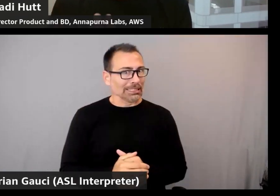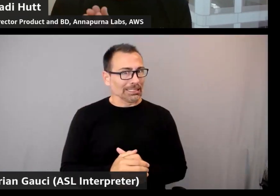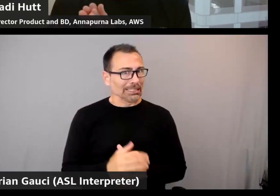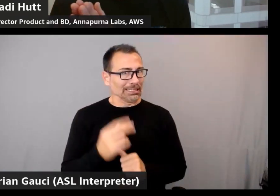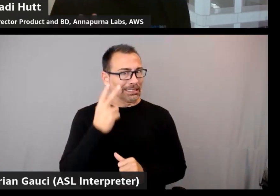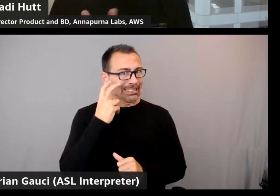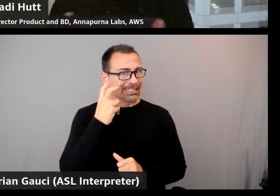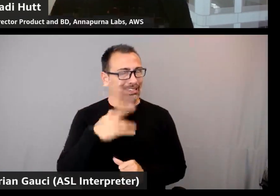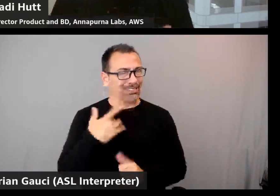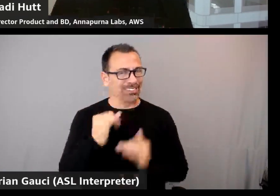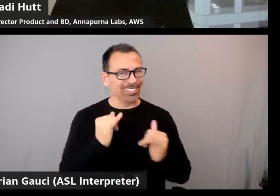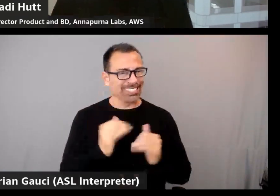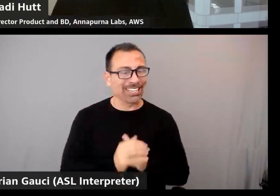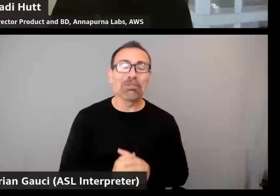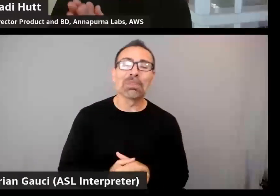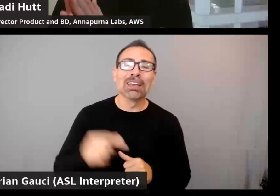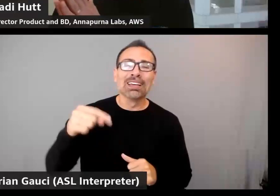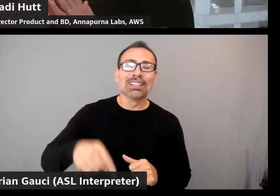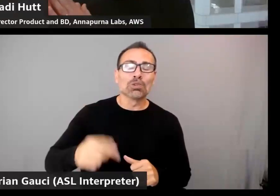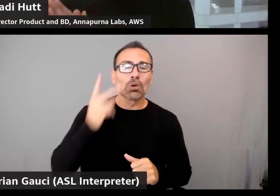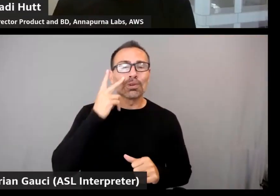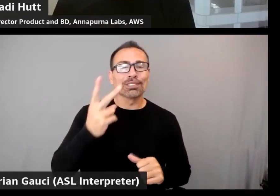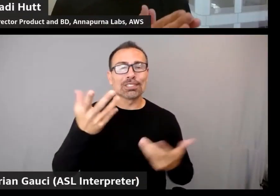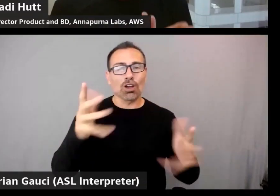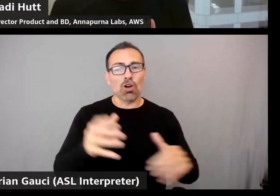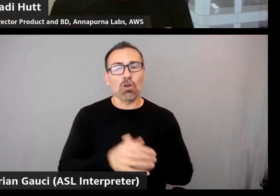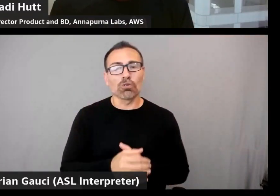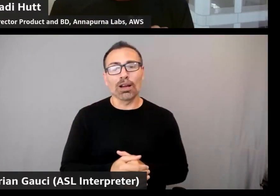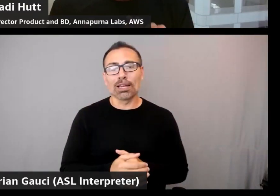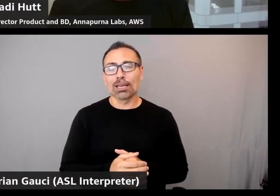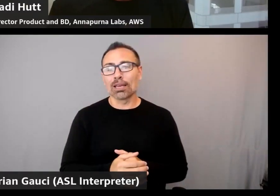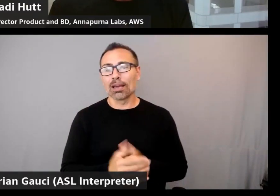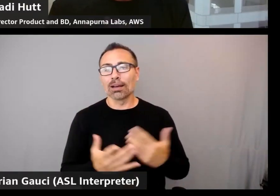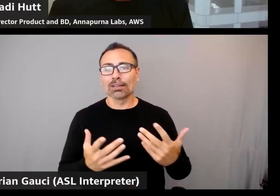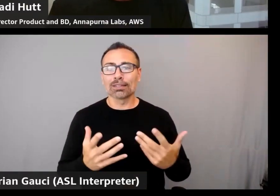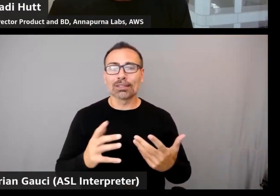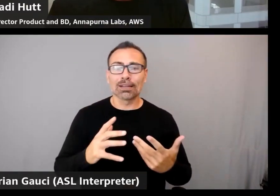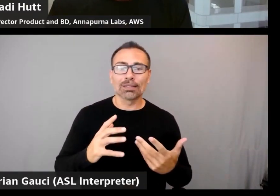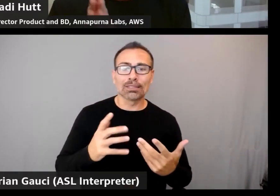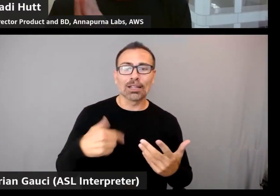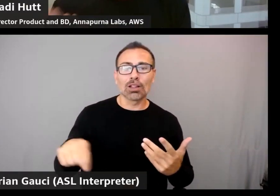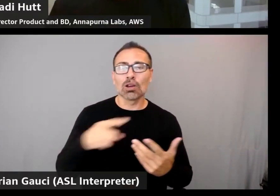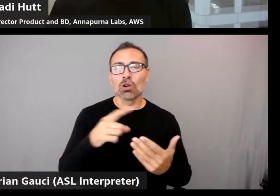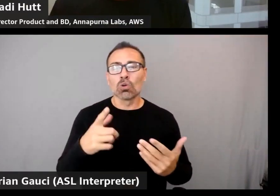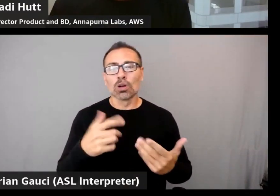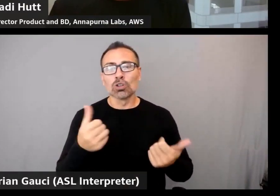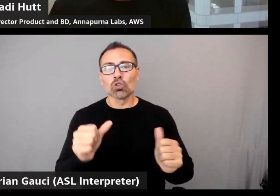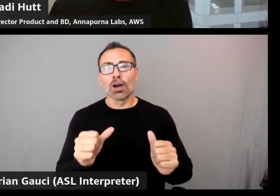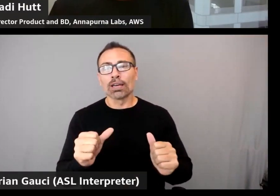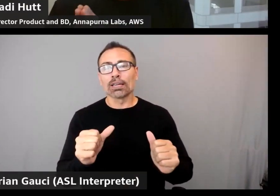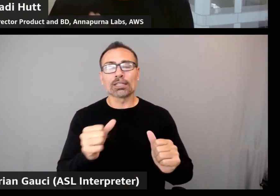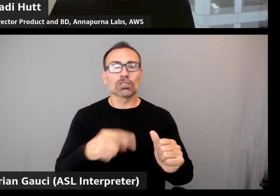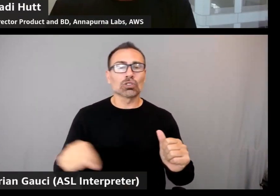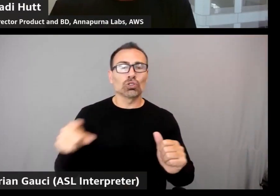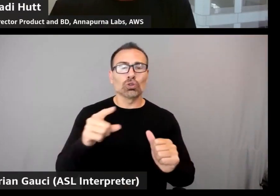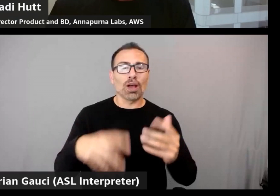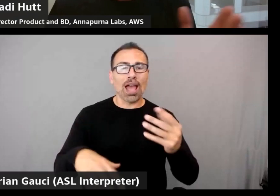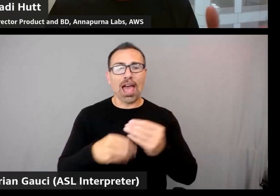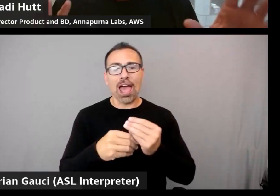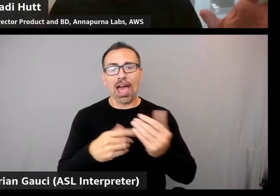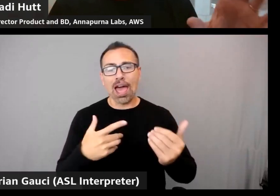what we see already. It's kind of fueling the innovation with large customers and small startups,